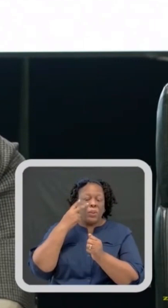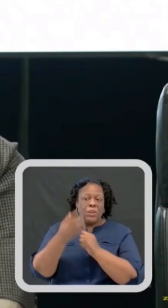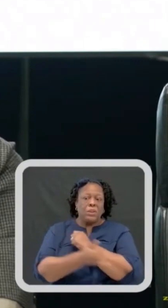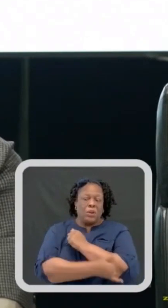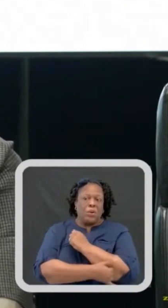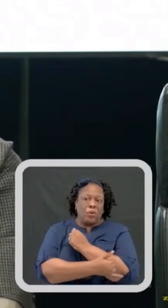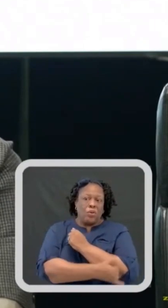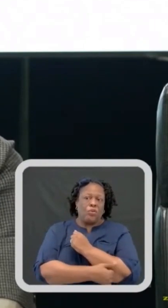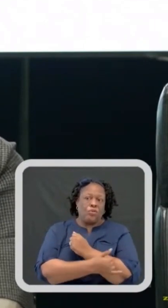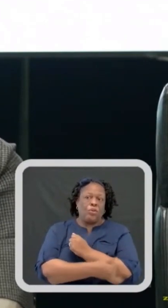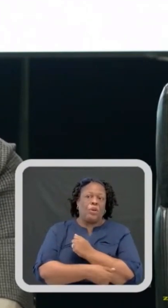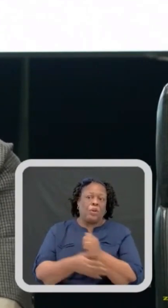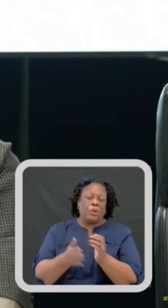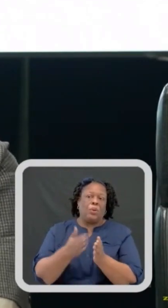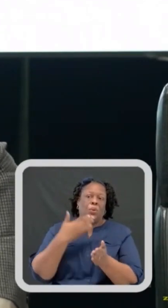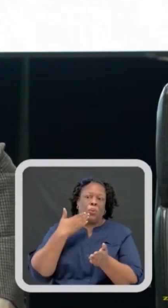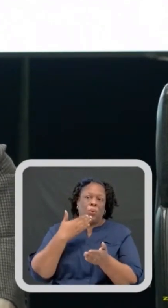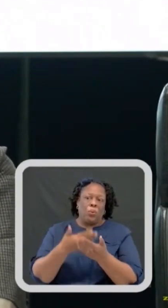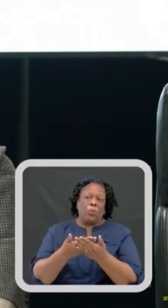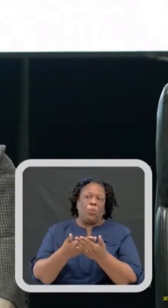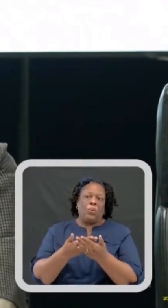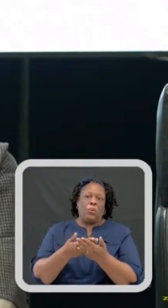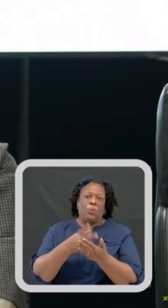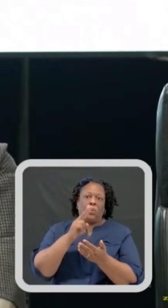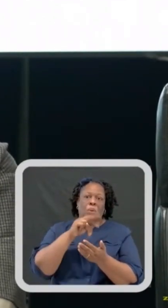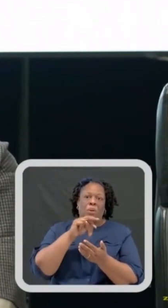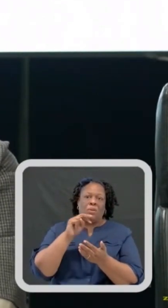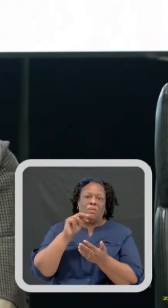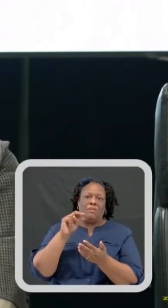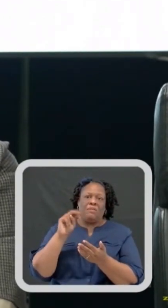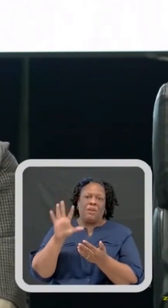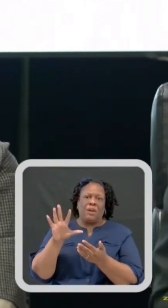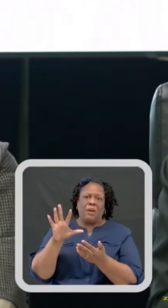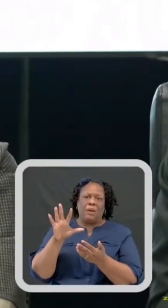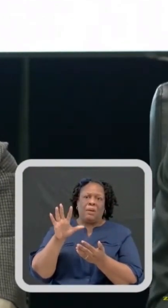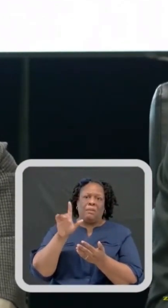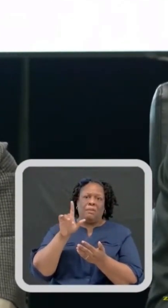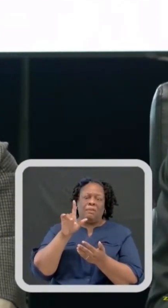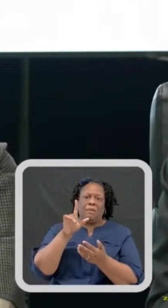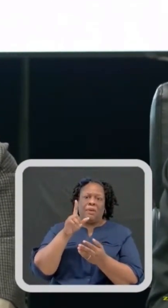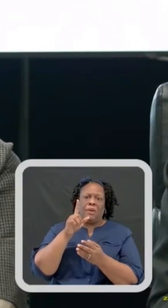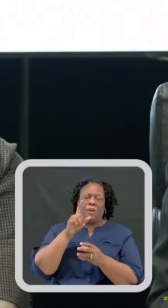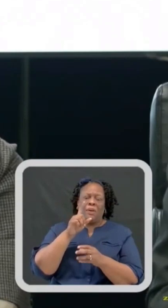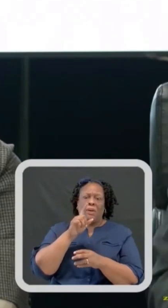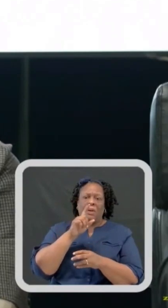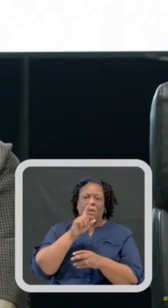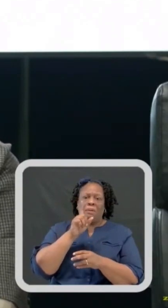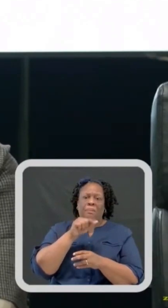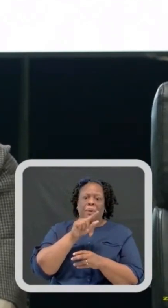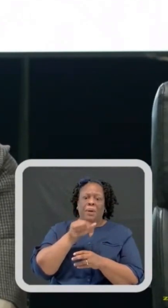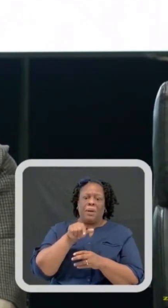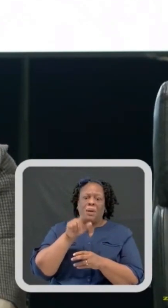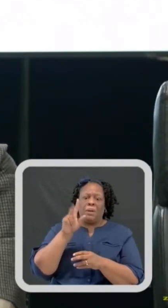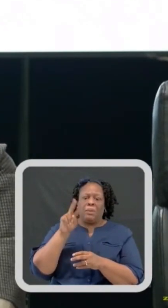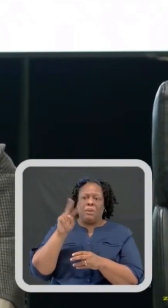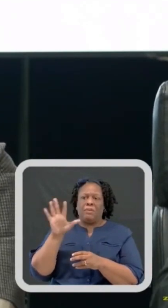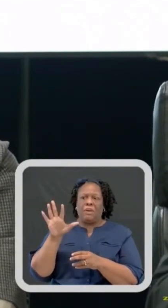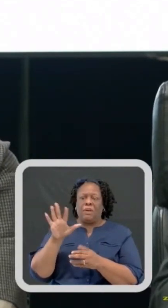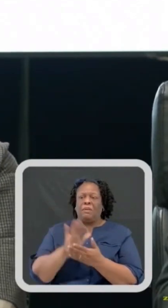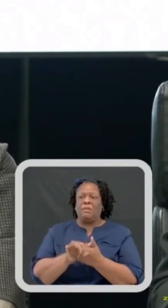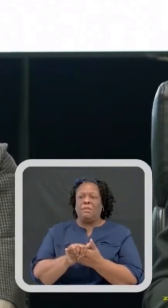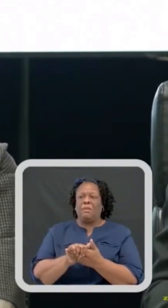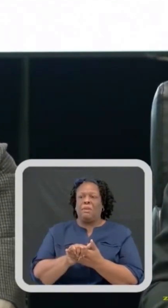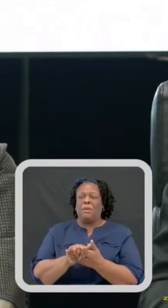maybe even exceeding that 25 by 25 agenda. Because easily we've seen